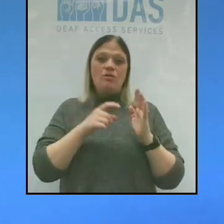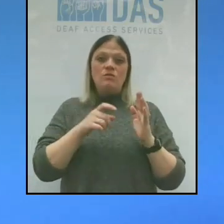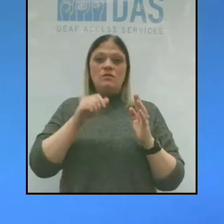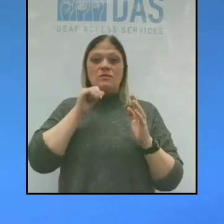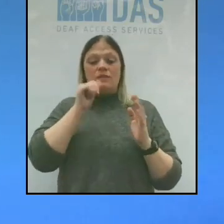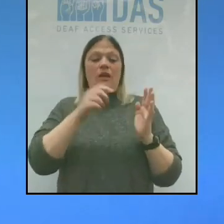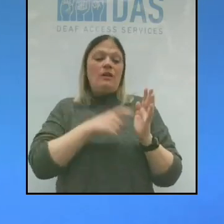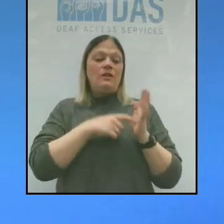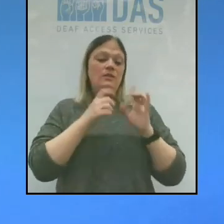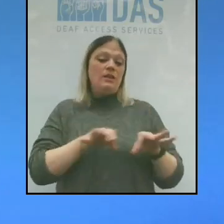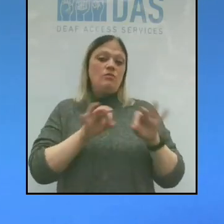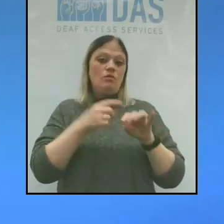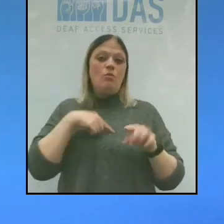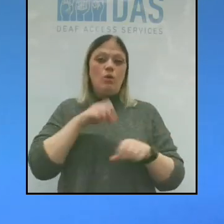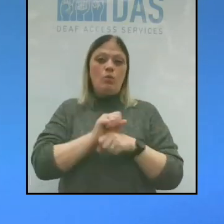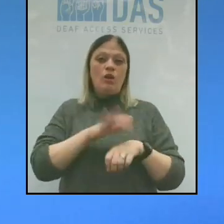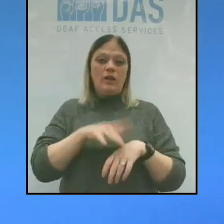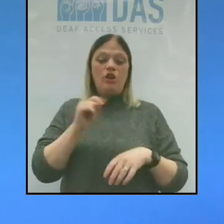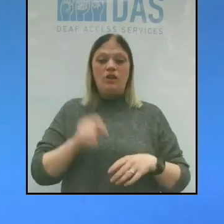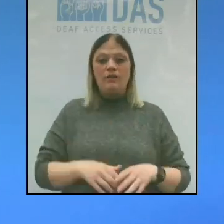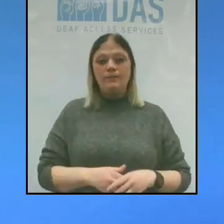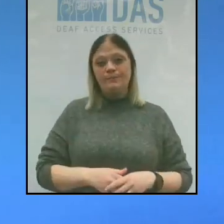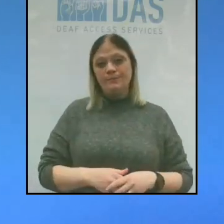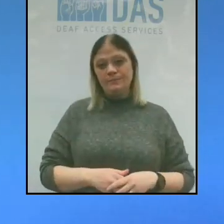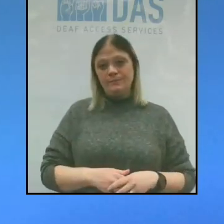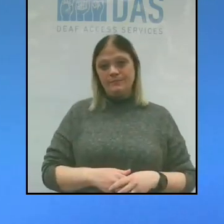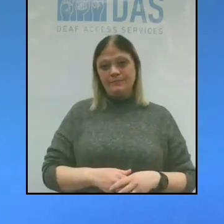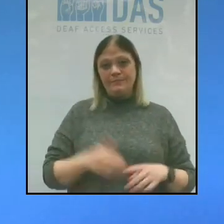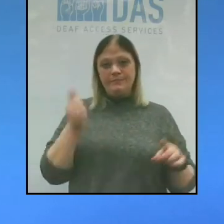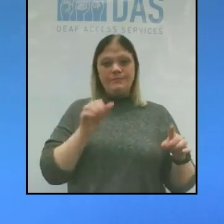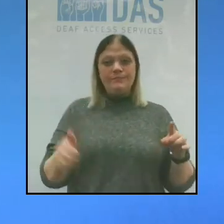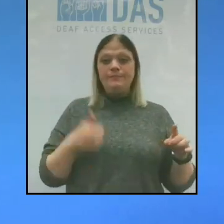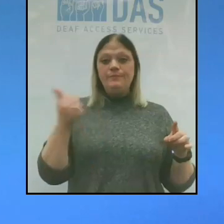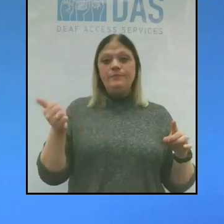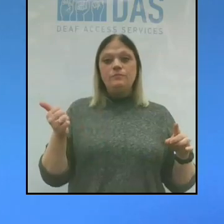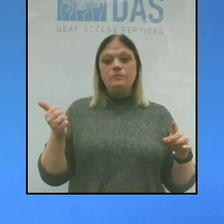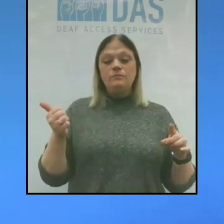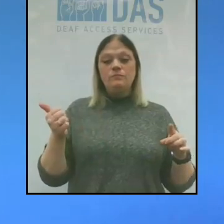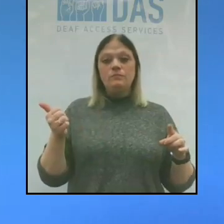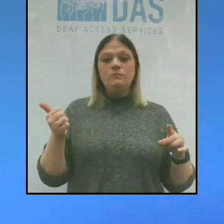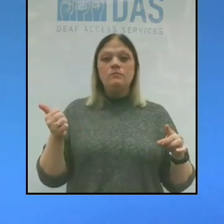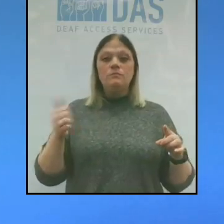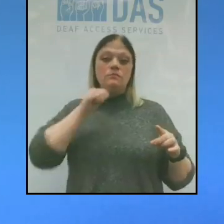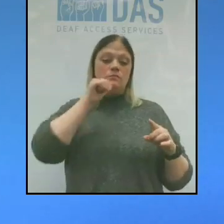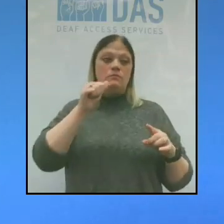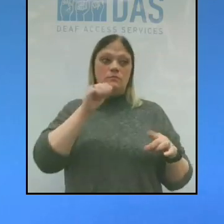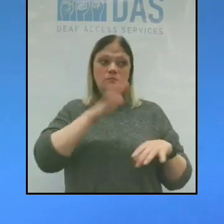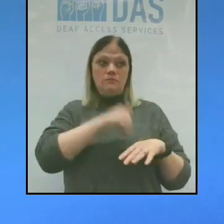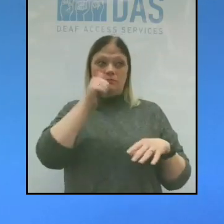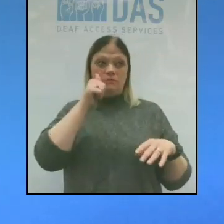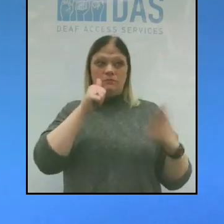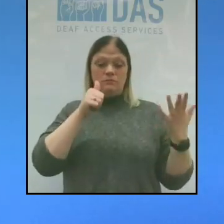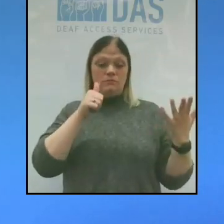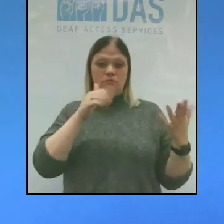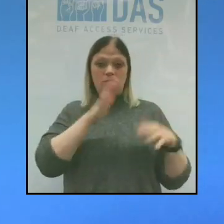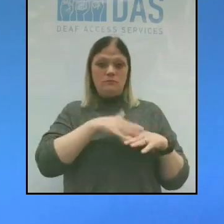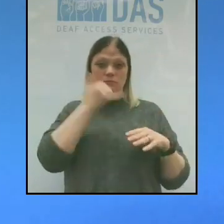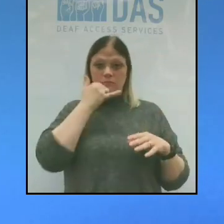on it. Go back up to the top. Anybody else I did not call upon is on the